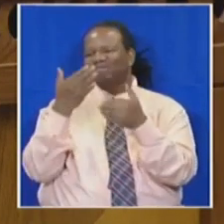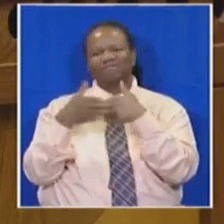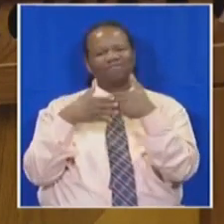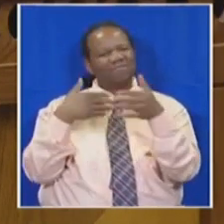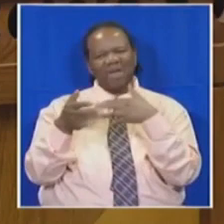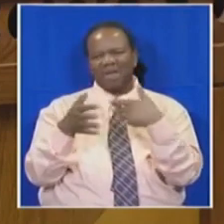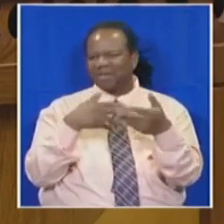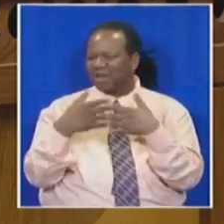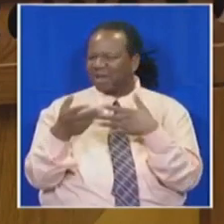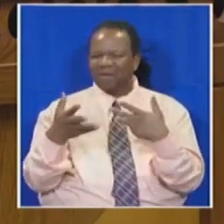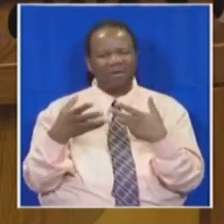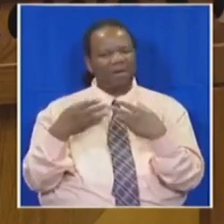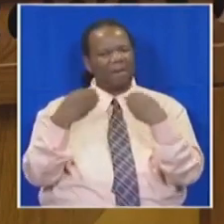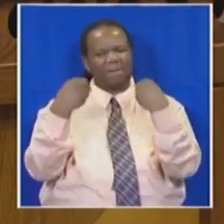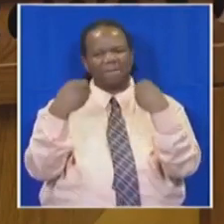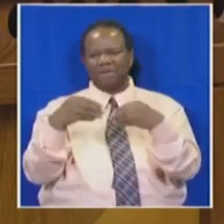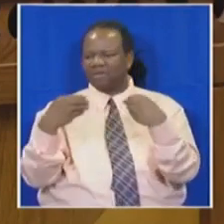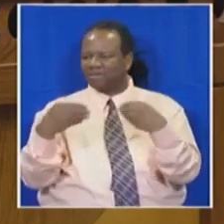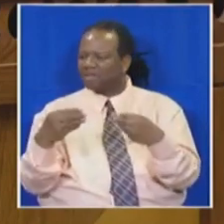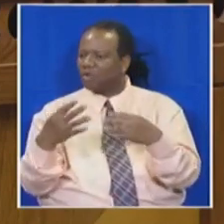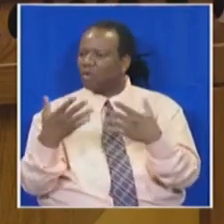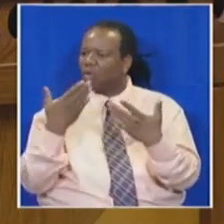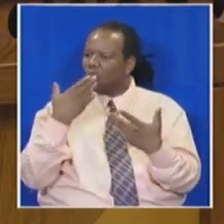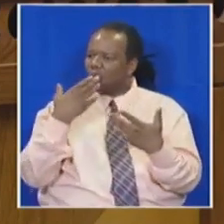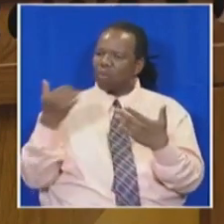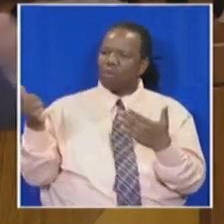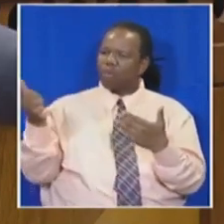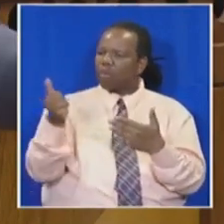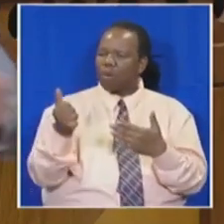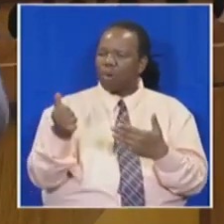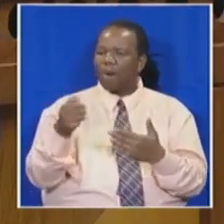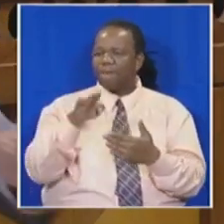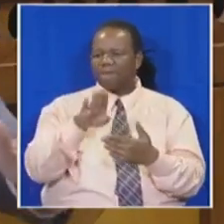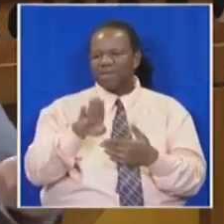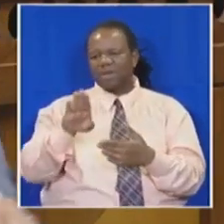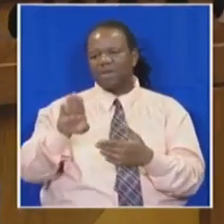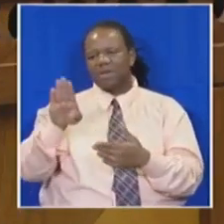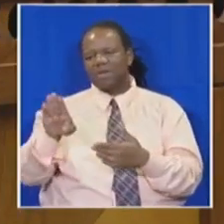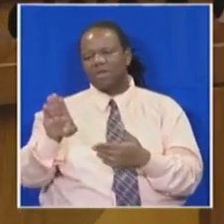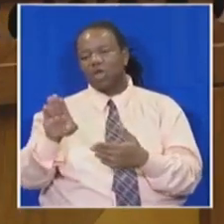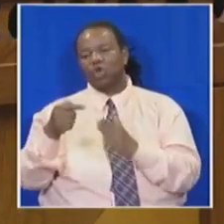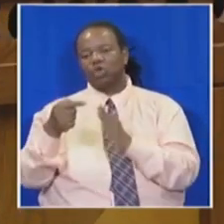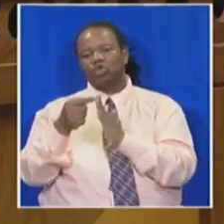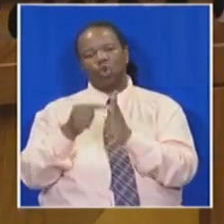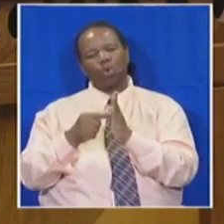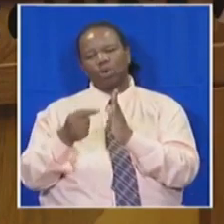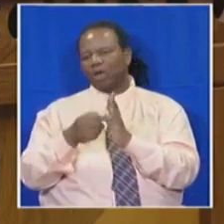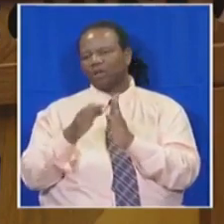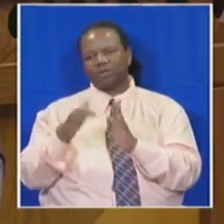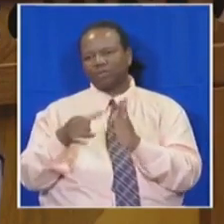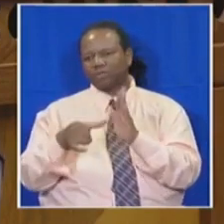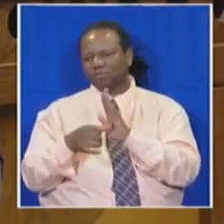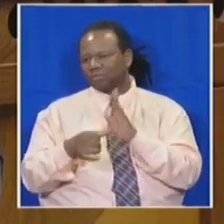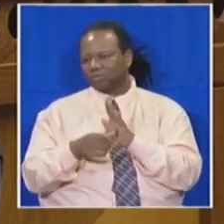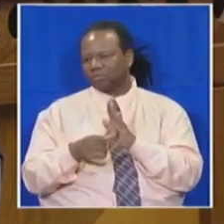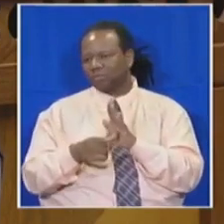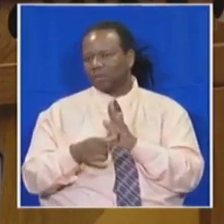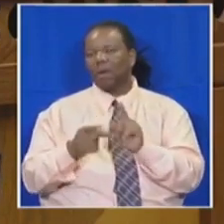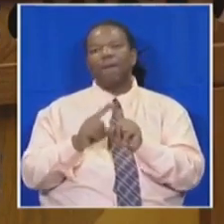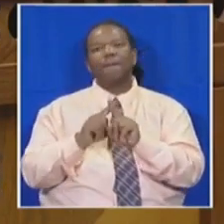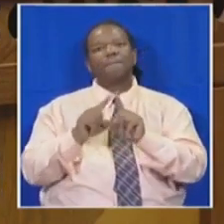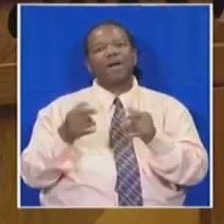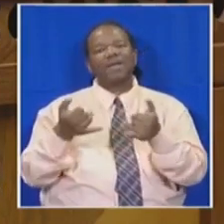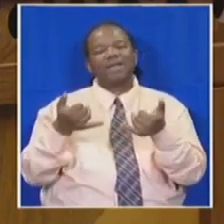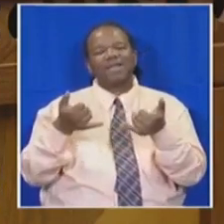contribution companies have made in terms of their BEE scorecard, it's all irrelevant. All that counts now is